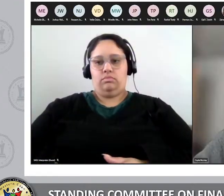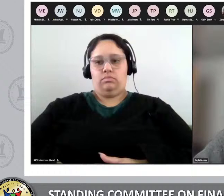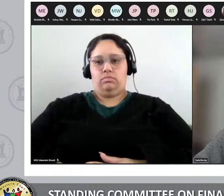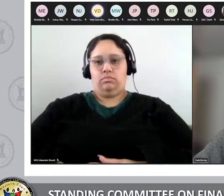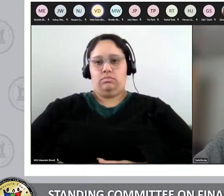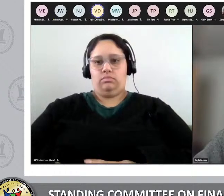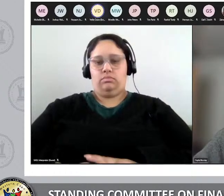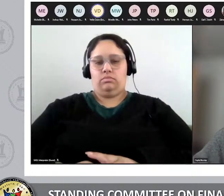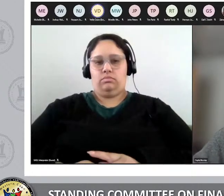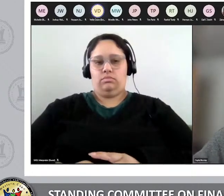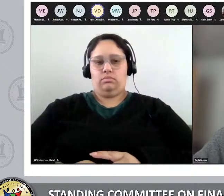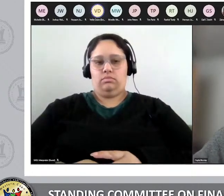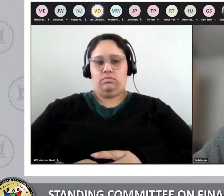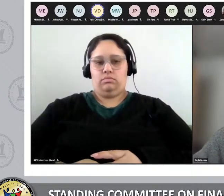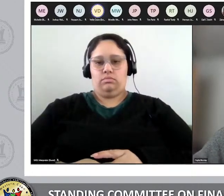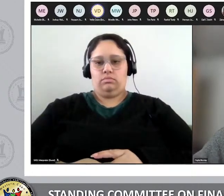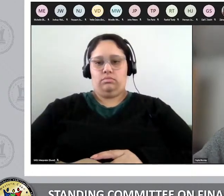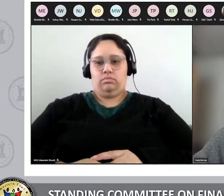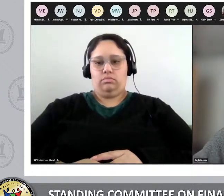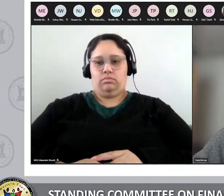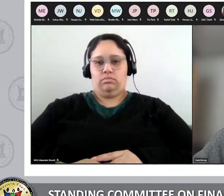That's the whole list from my